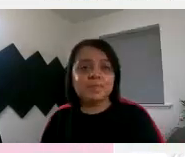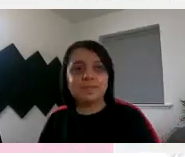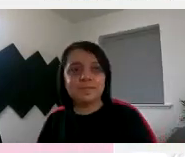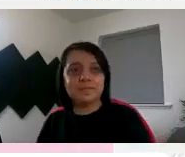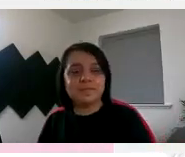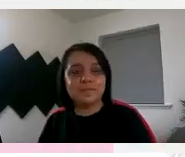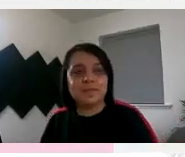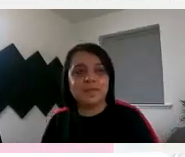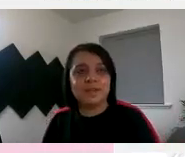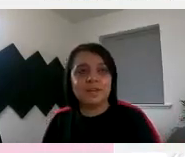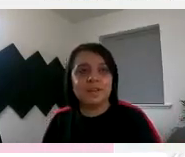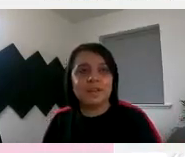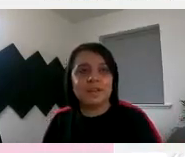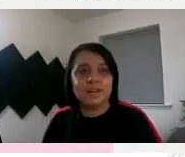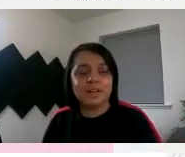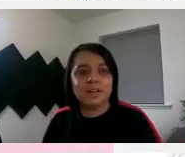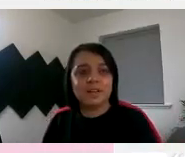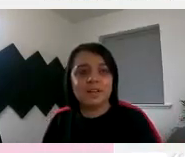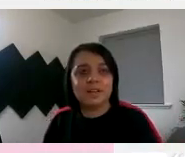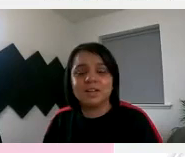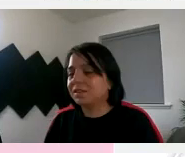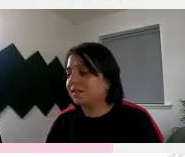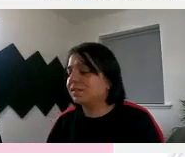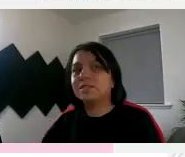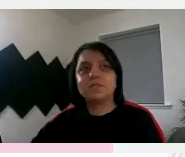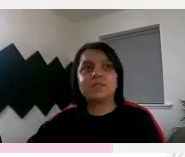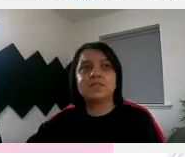way, or is it a mixture?